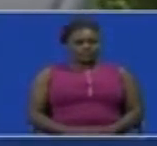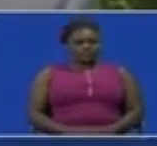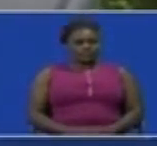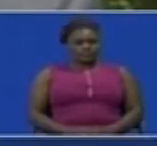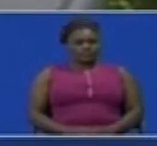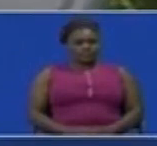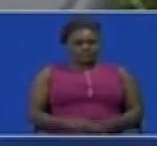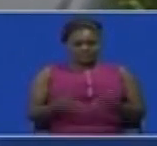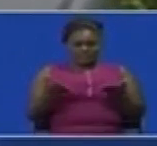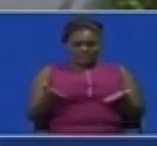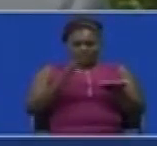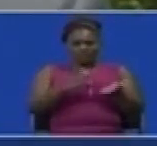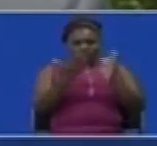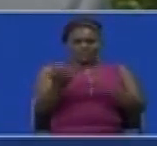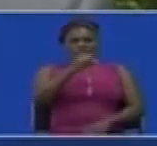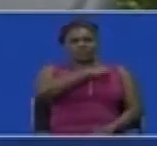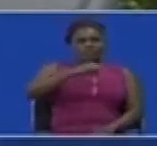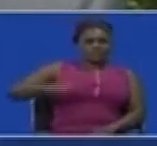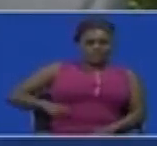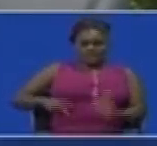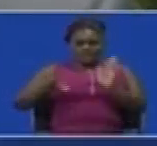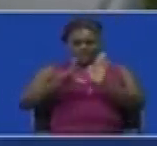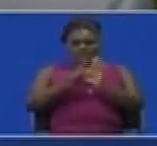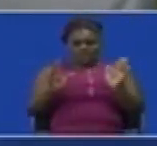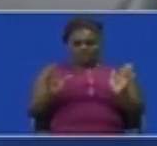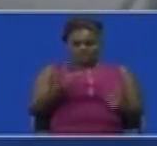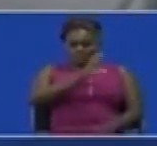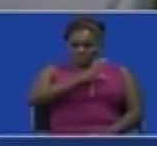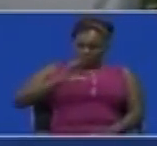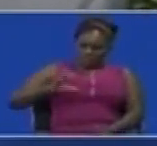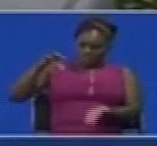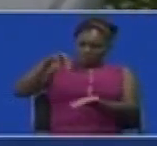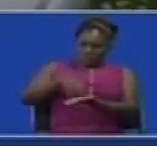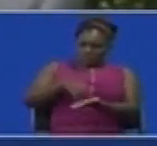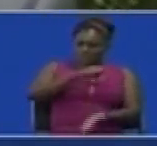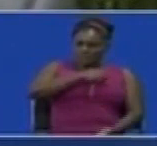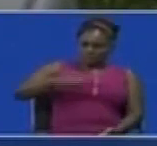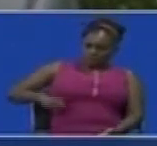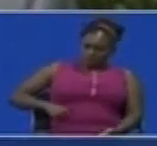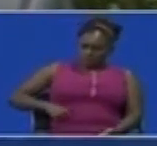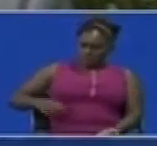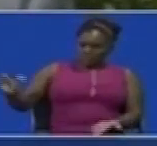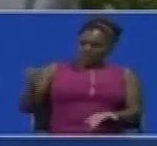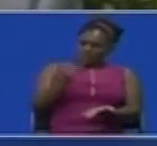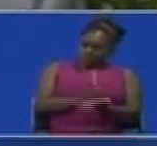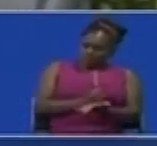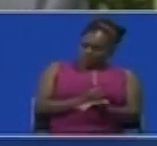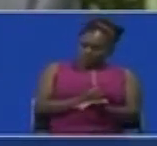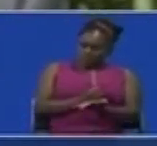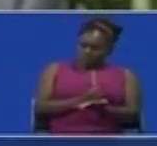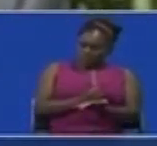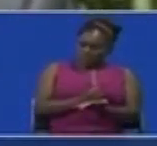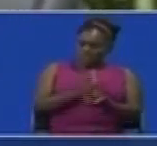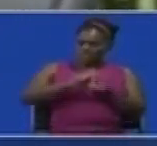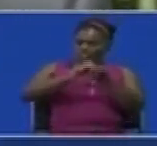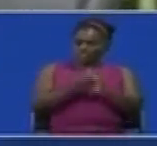That is now before the Senate Legal Committee. The opposition is that the Senate ought to adopt the amendments from the National